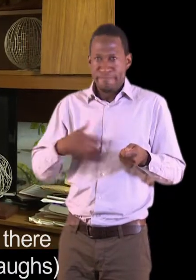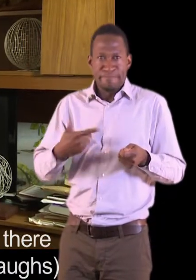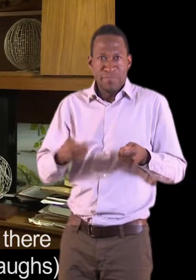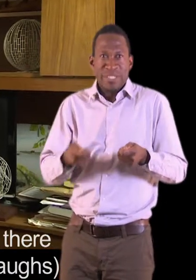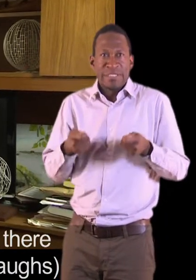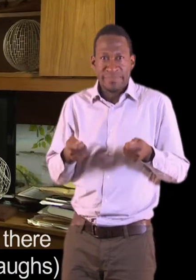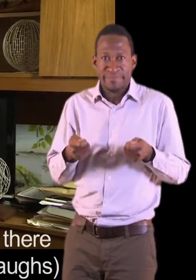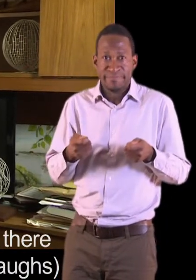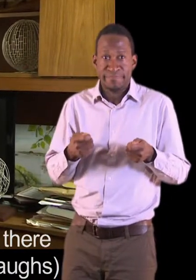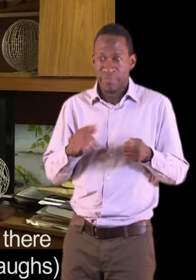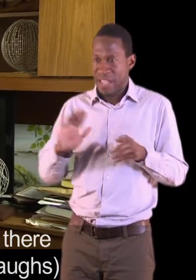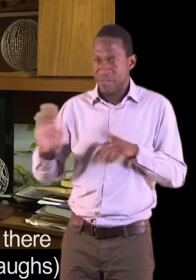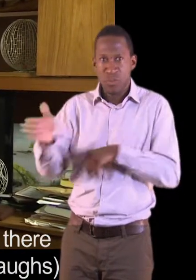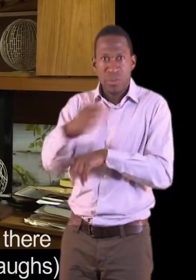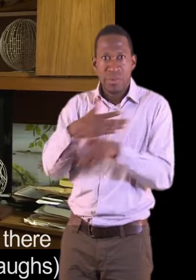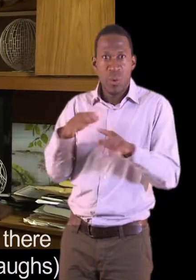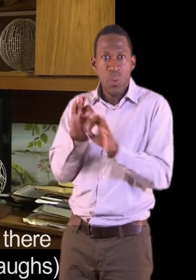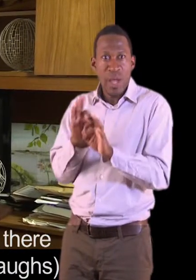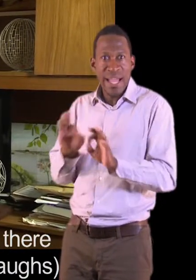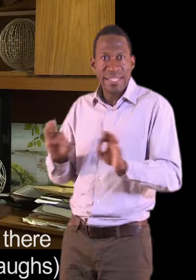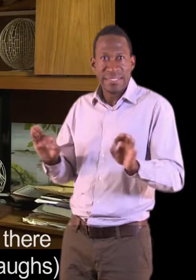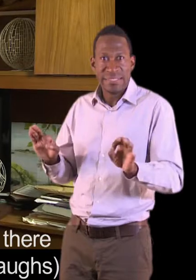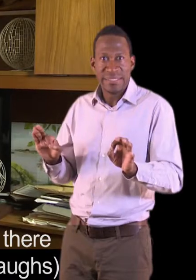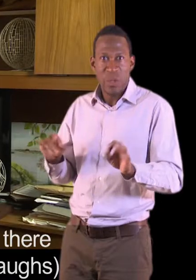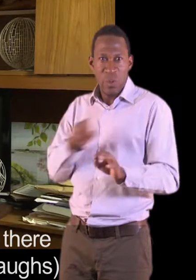absolutely frightful. And